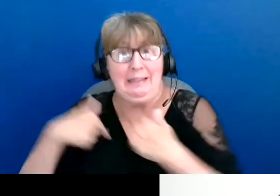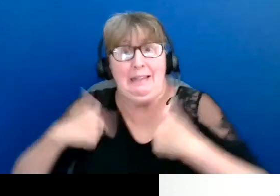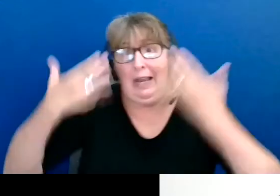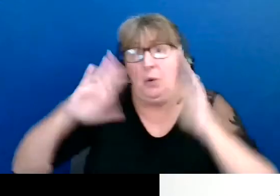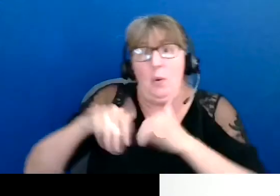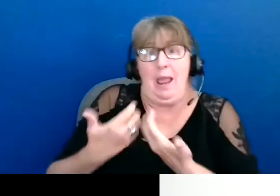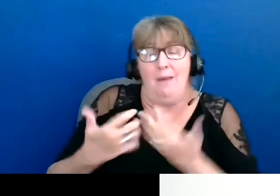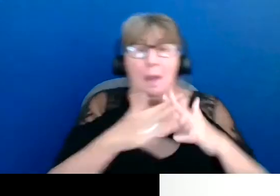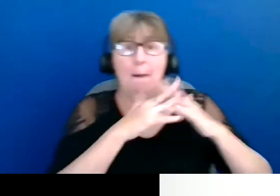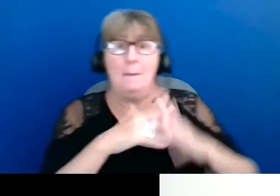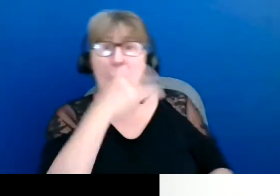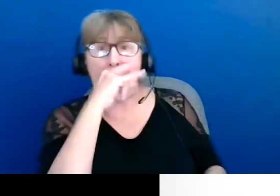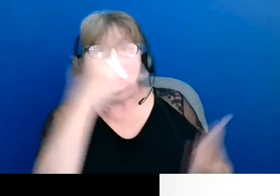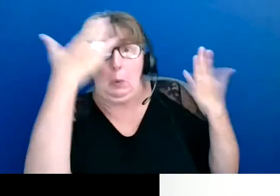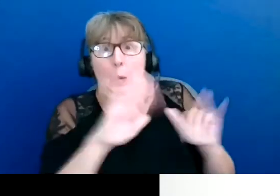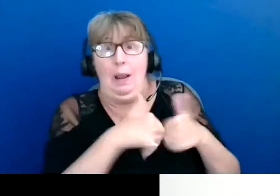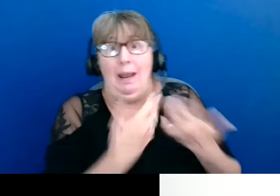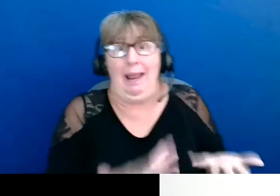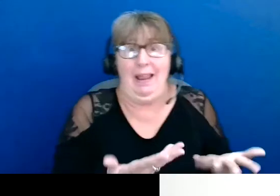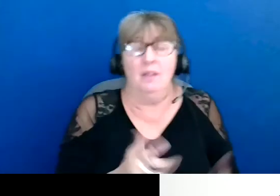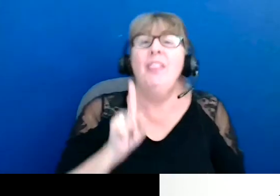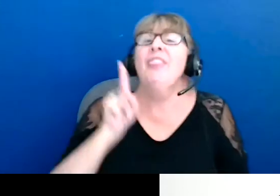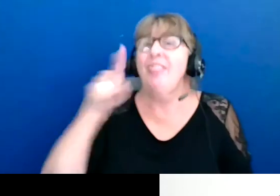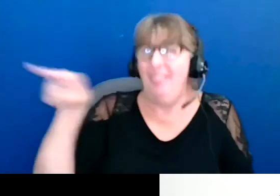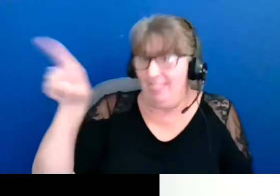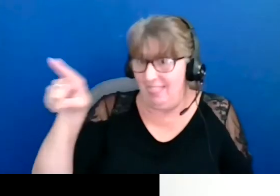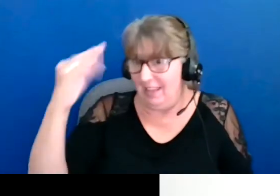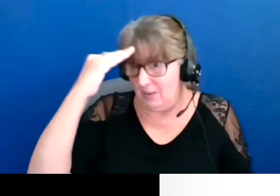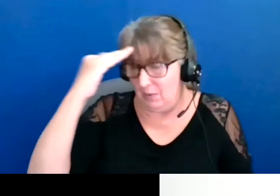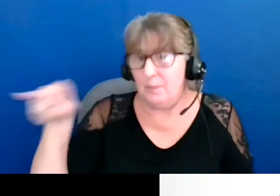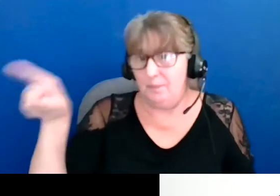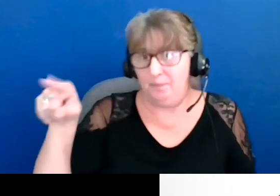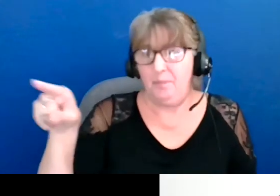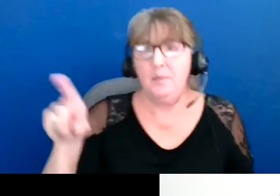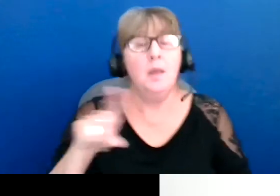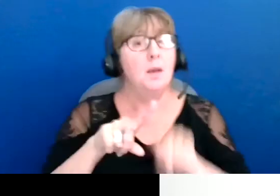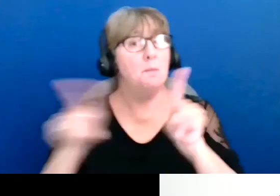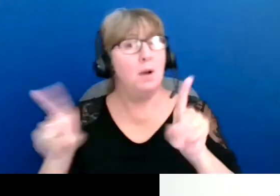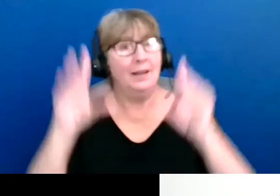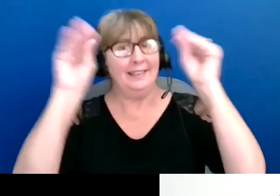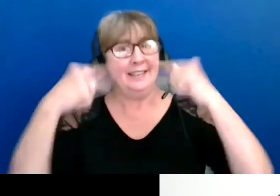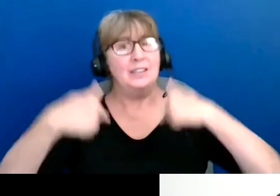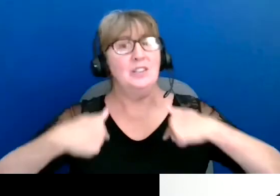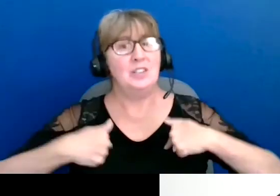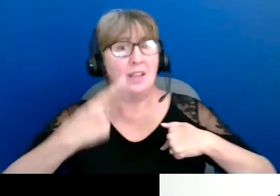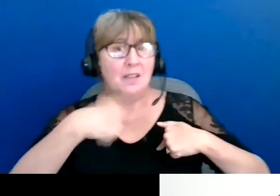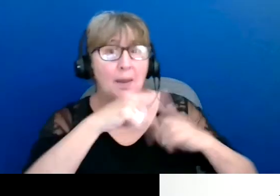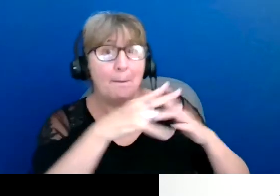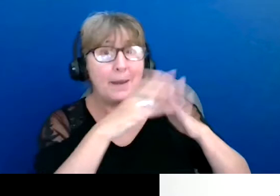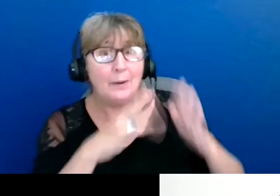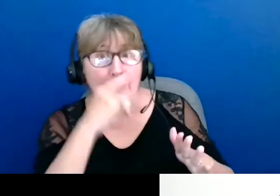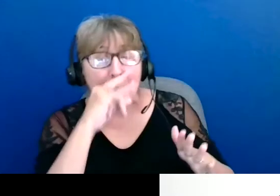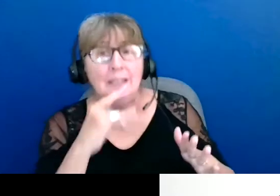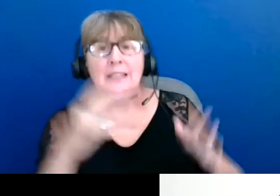kids didn't know how to build a school. The program was more about teaching self-confidence to the American kids